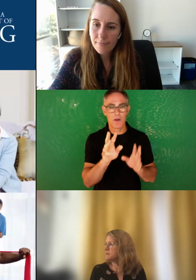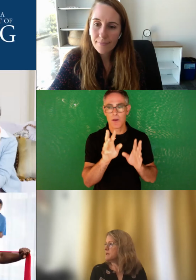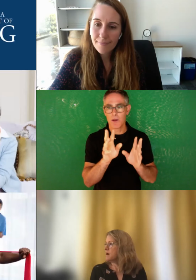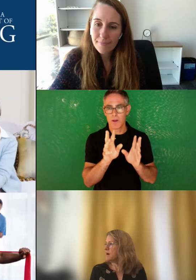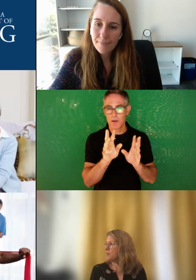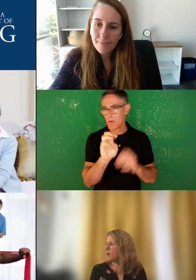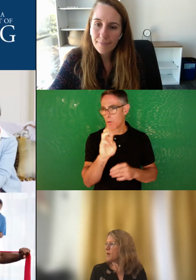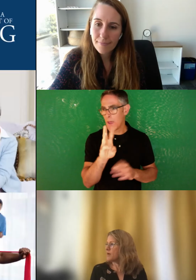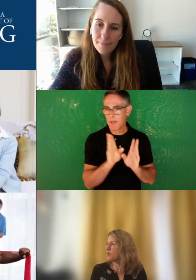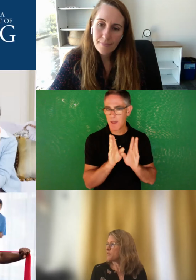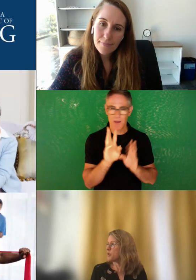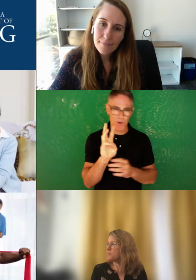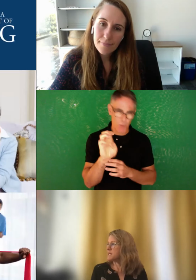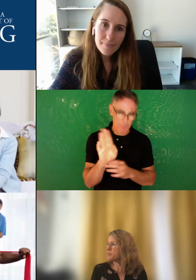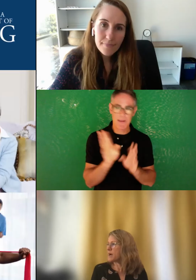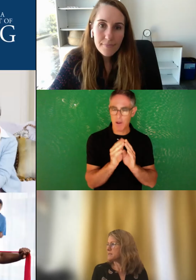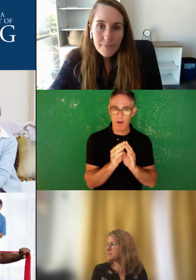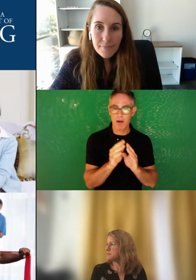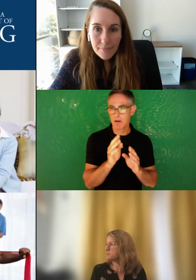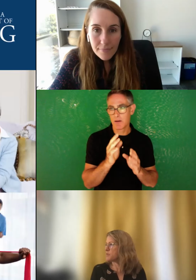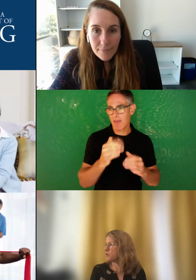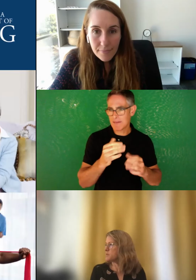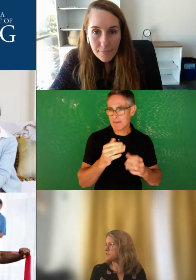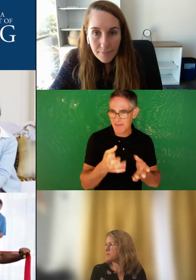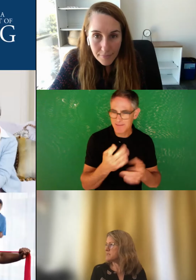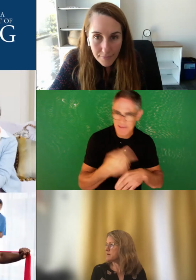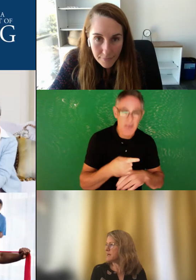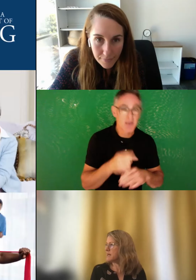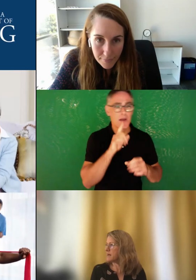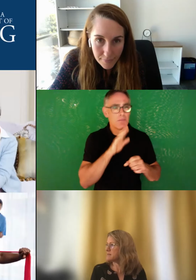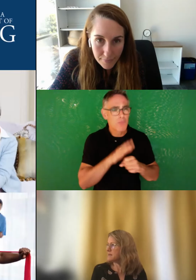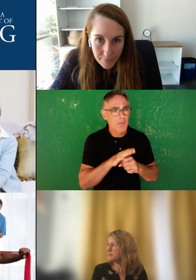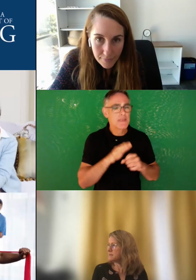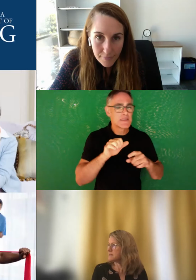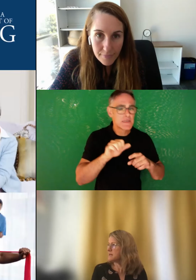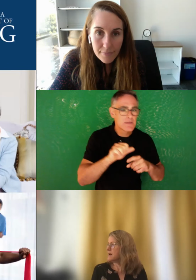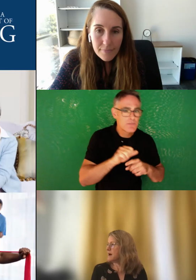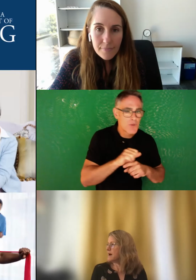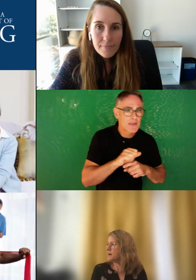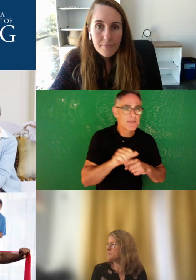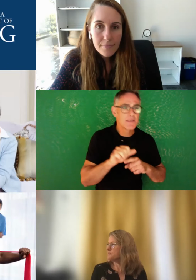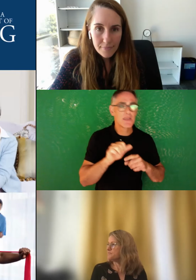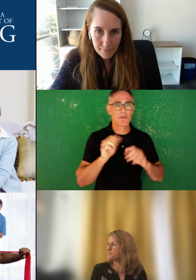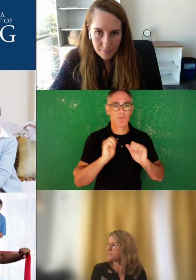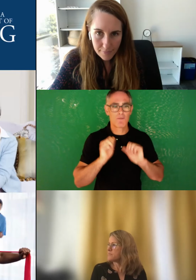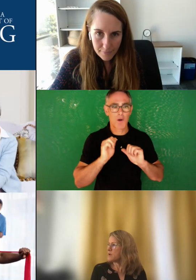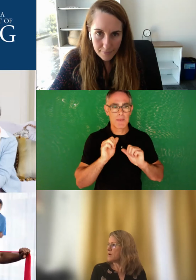determined, called Promising Practices, Performance Criteria and Excellence,